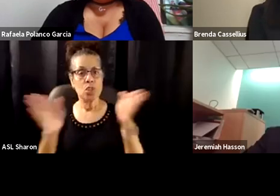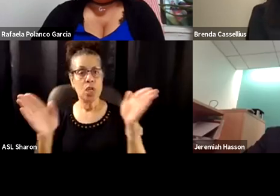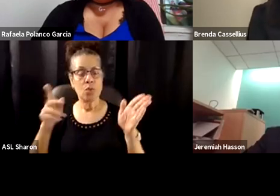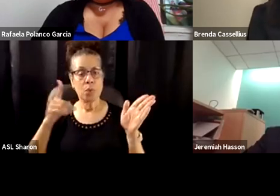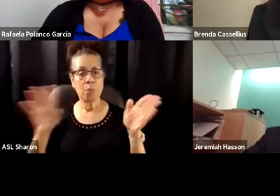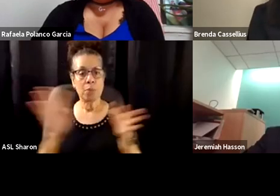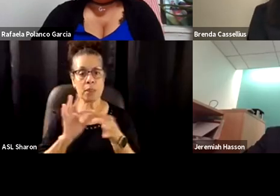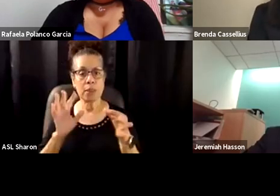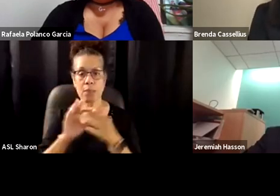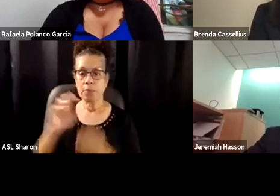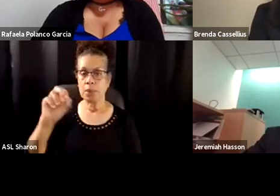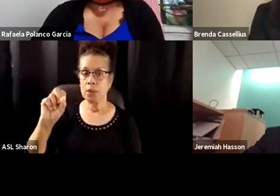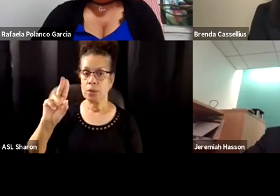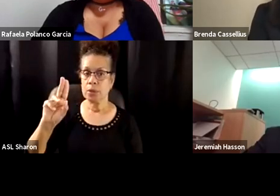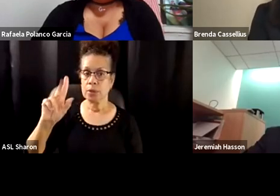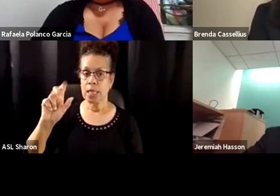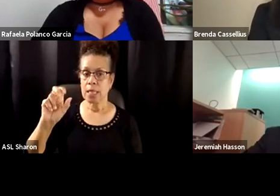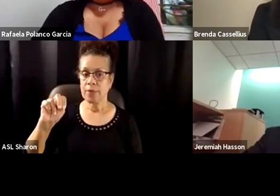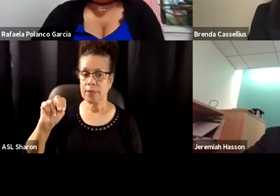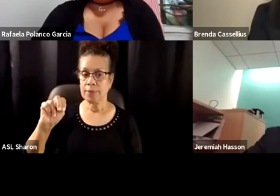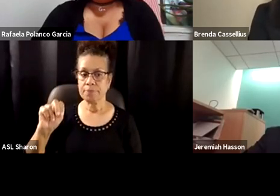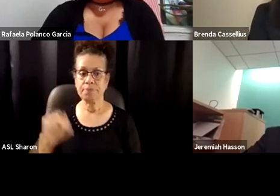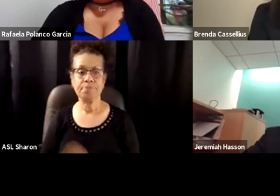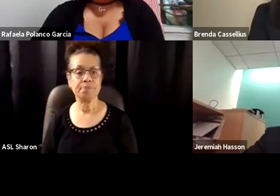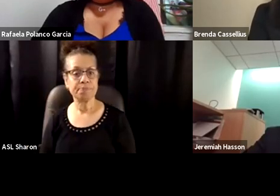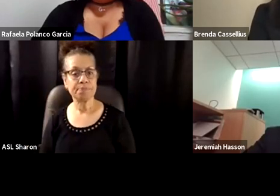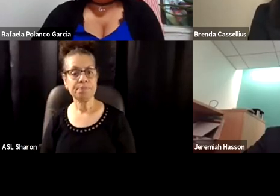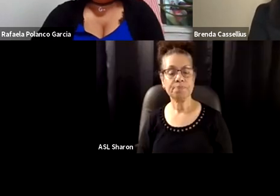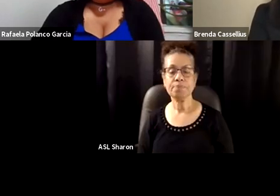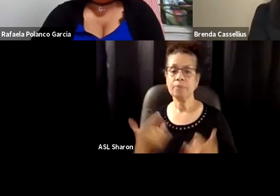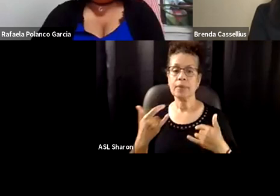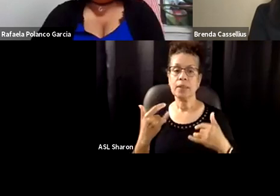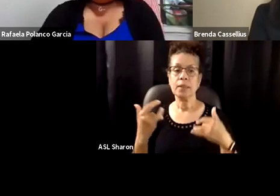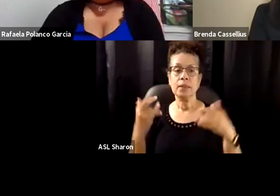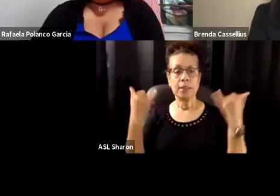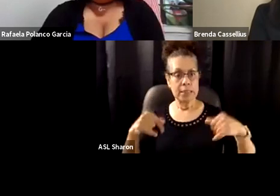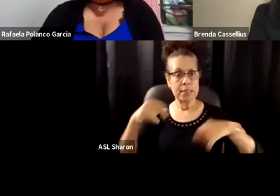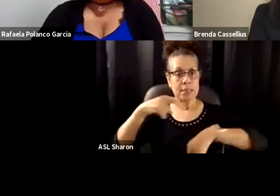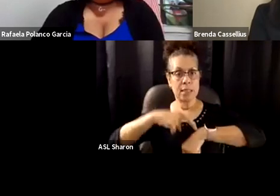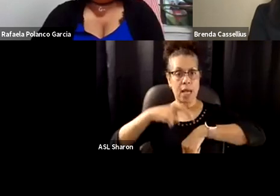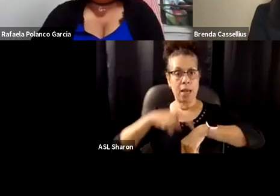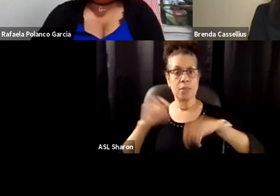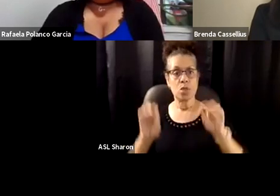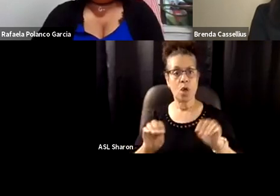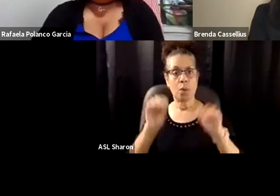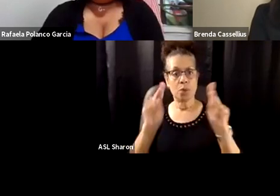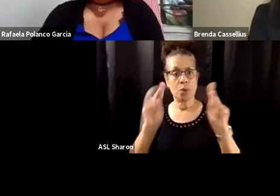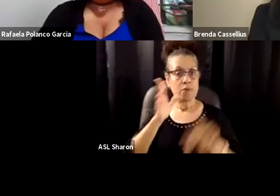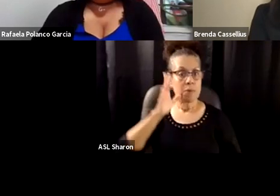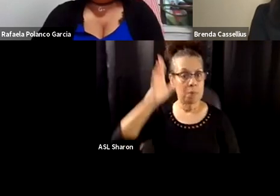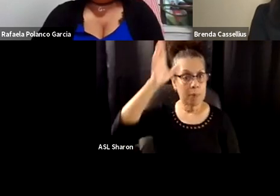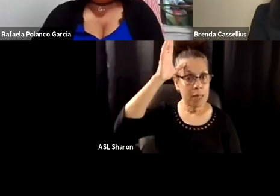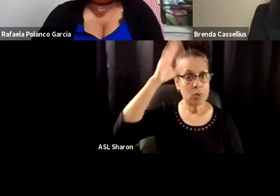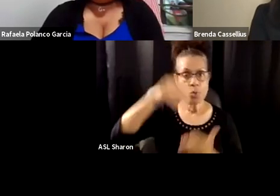sullivan thank you chair the public comment period is an opportunity for parents